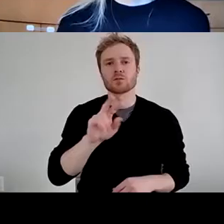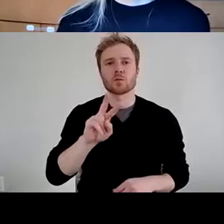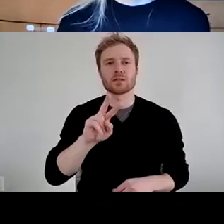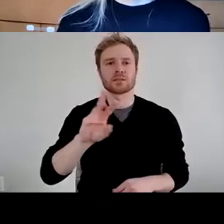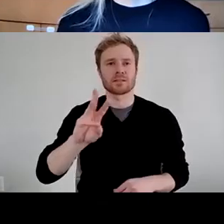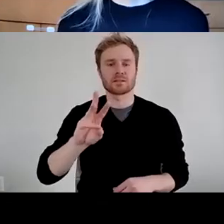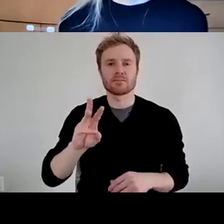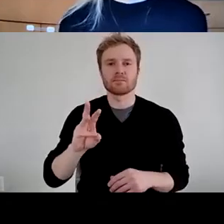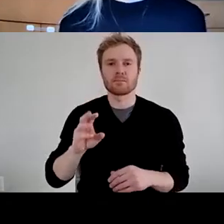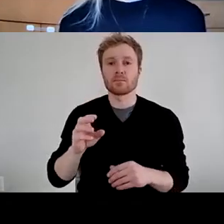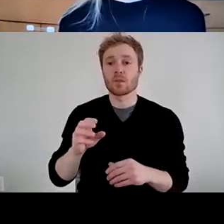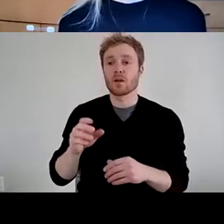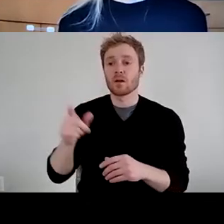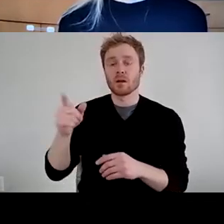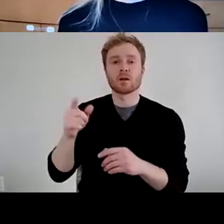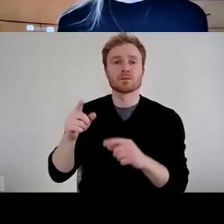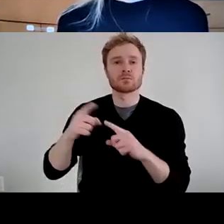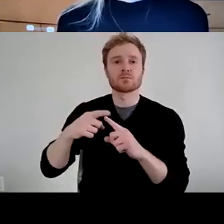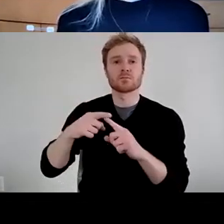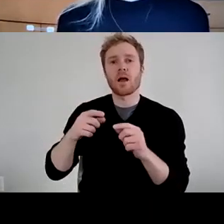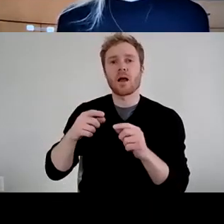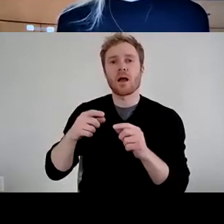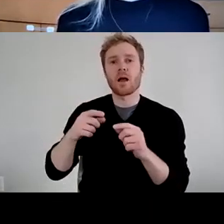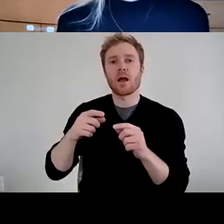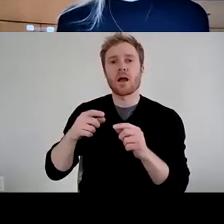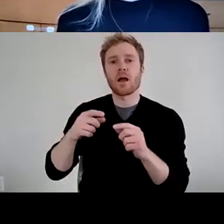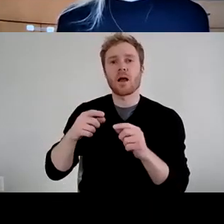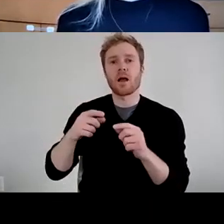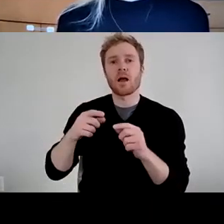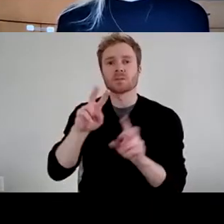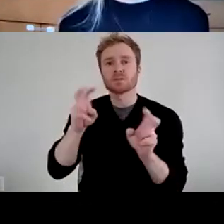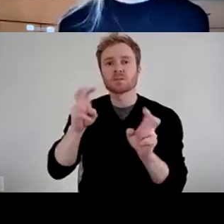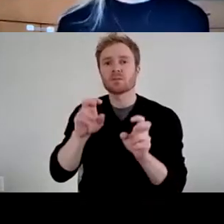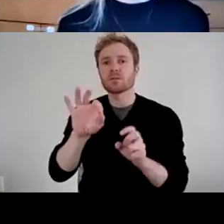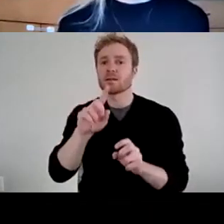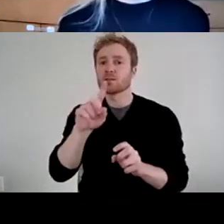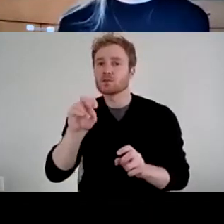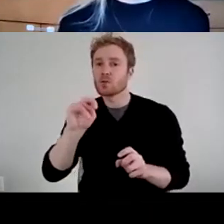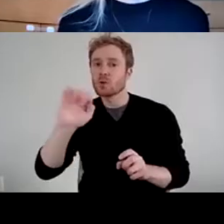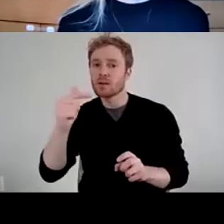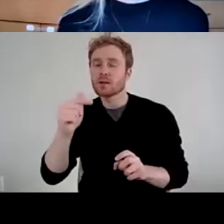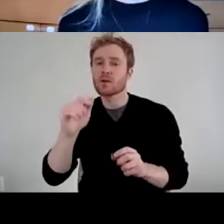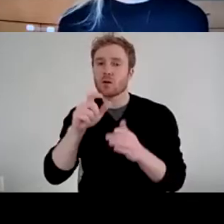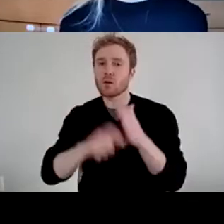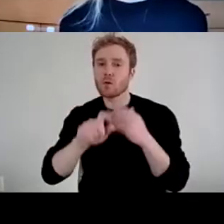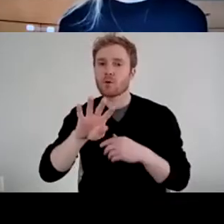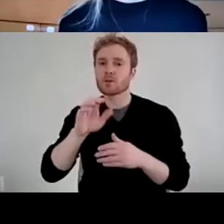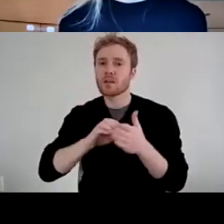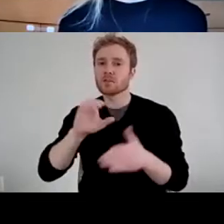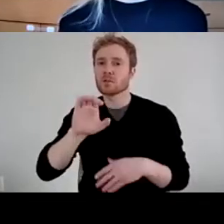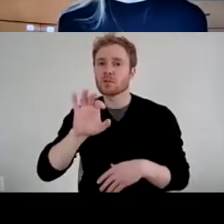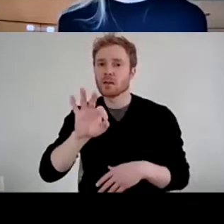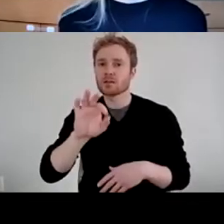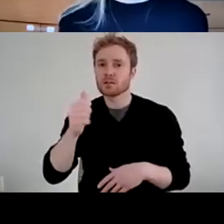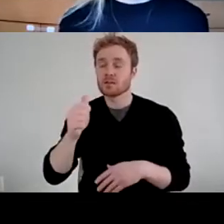opposed? Bill is recommended. That takes us to our Land Use and Economic Development Committee, which is chaired by Mr.